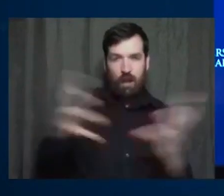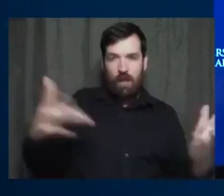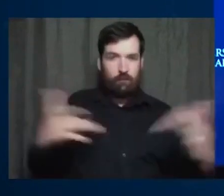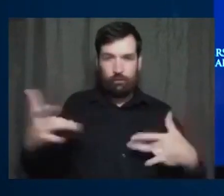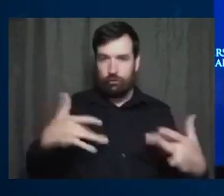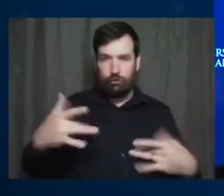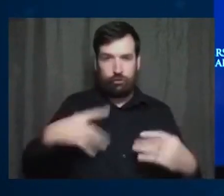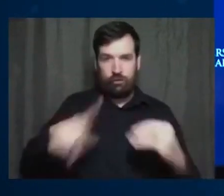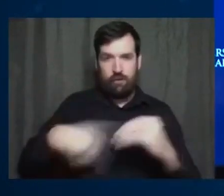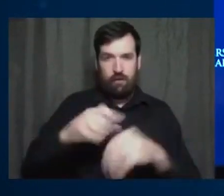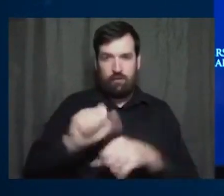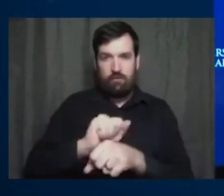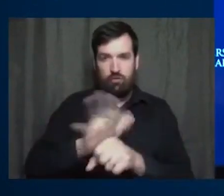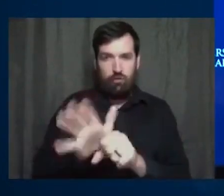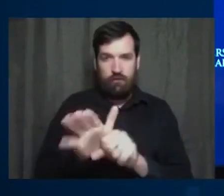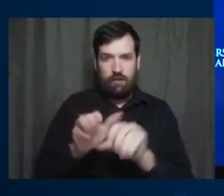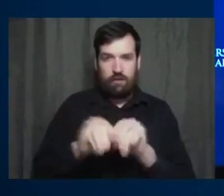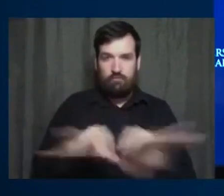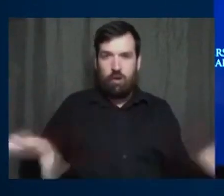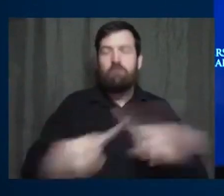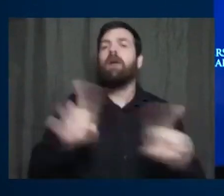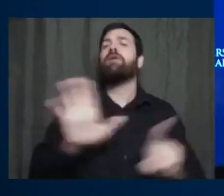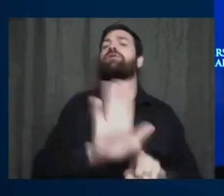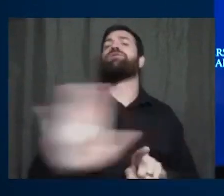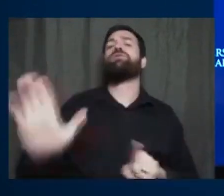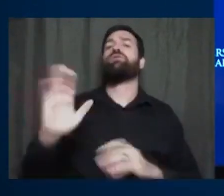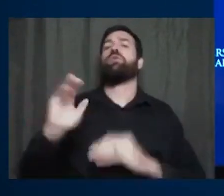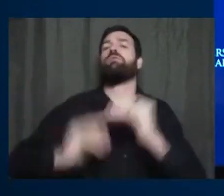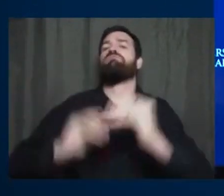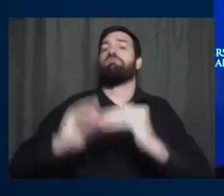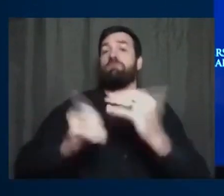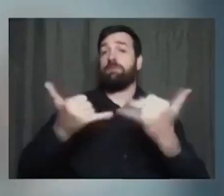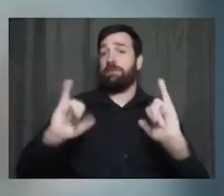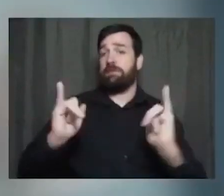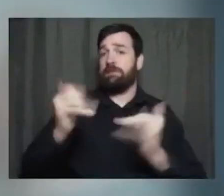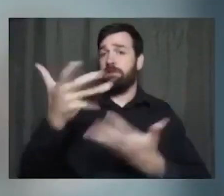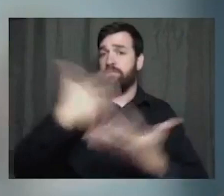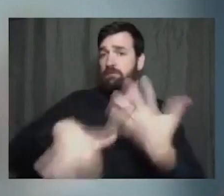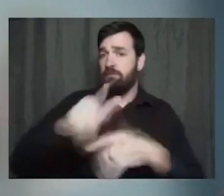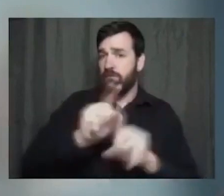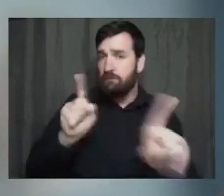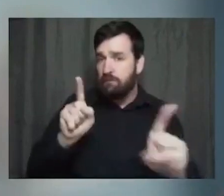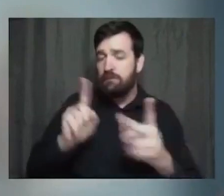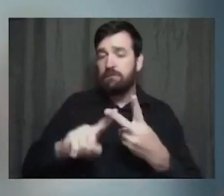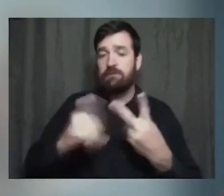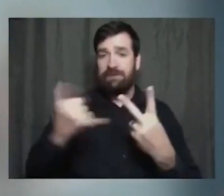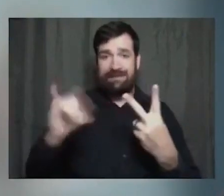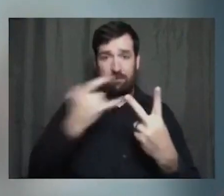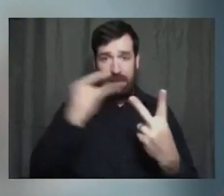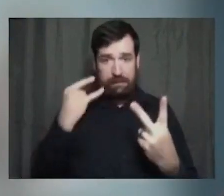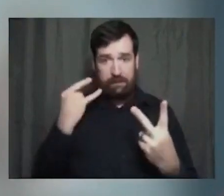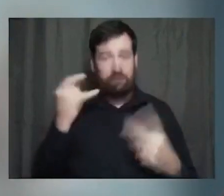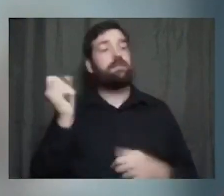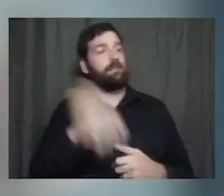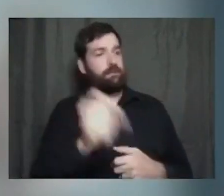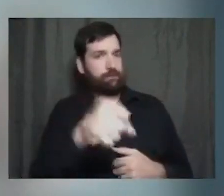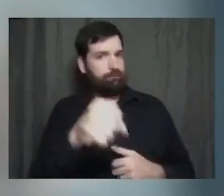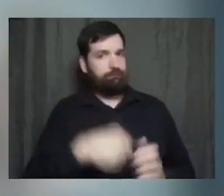what are you doing at your places? Are you still masking and distancing at the donor sites? Yes, we are. So we're